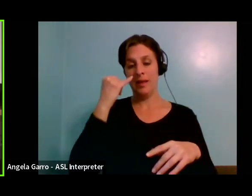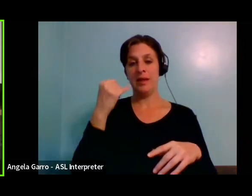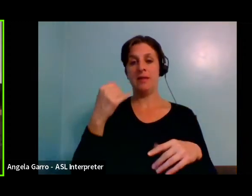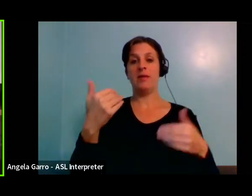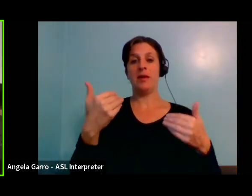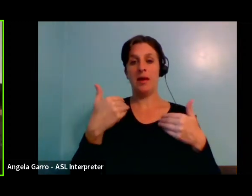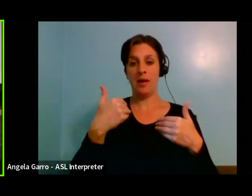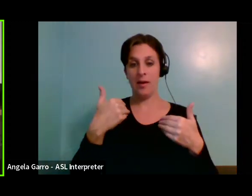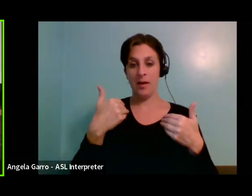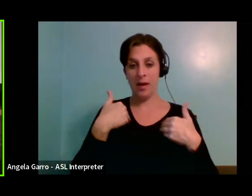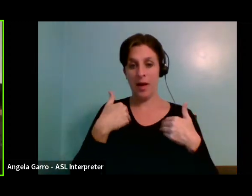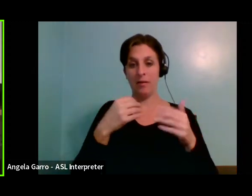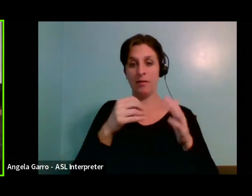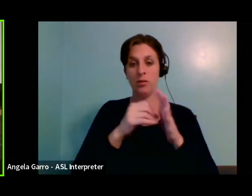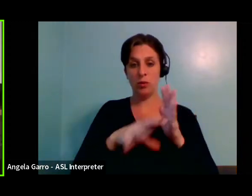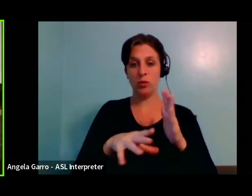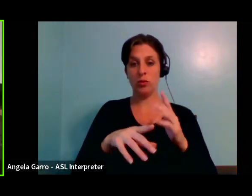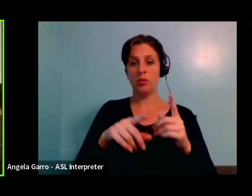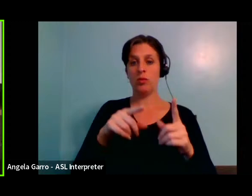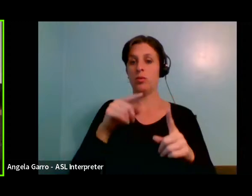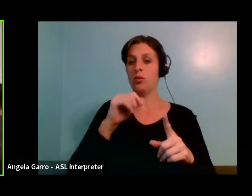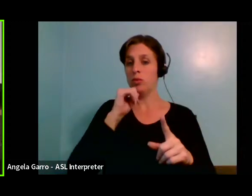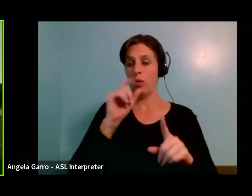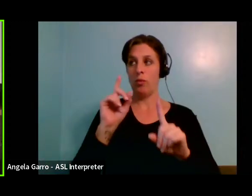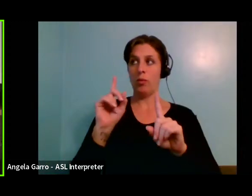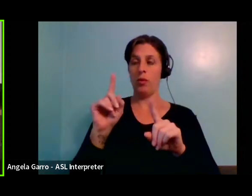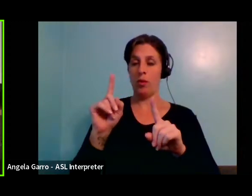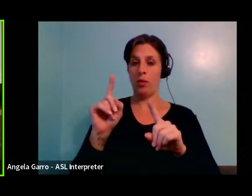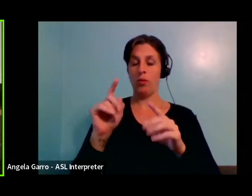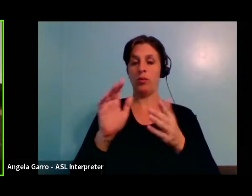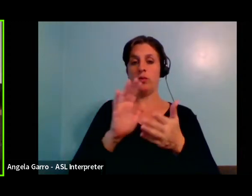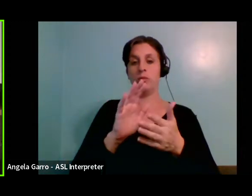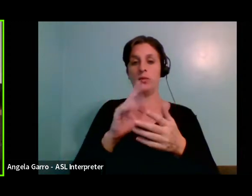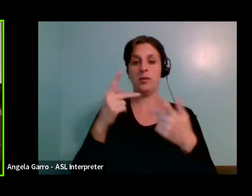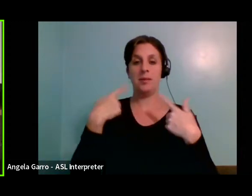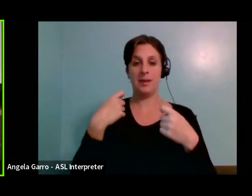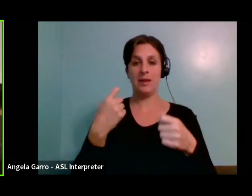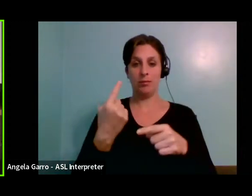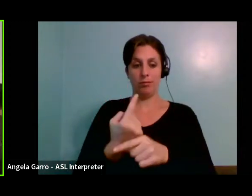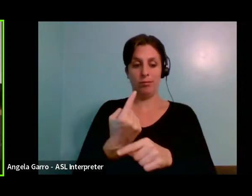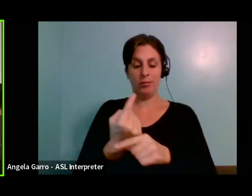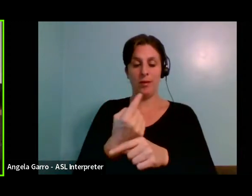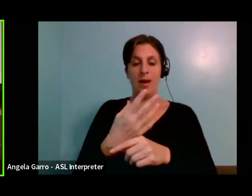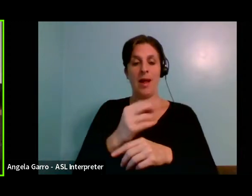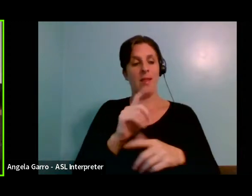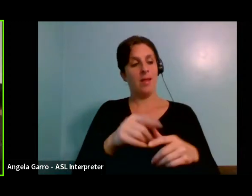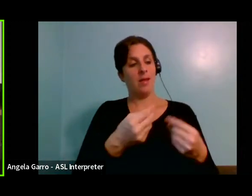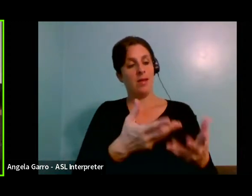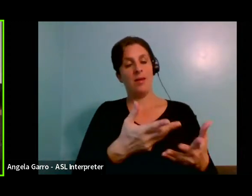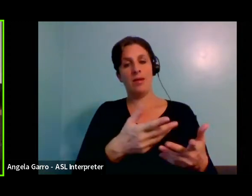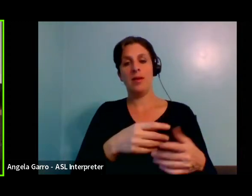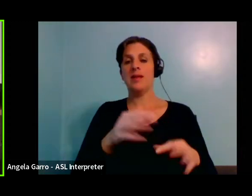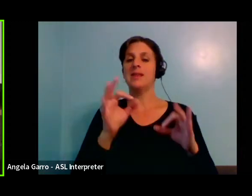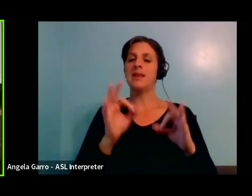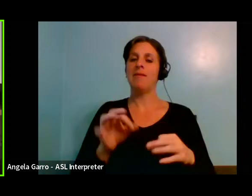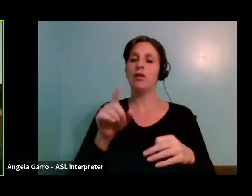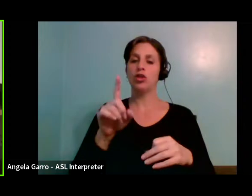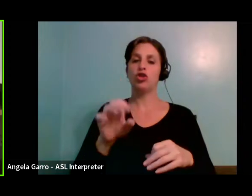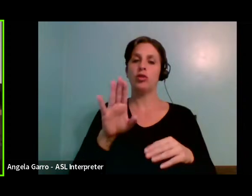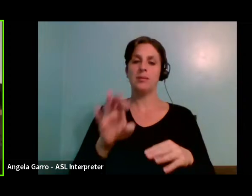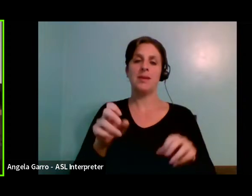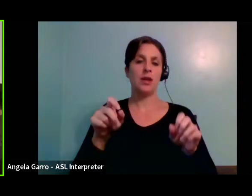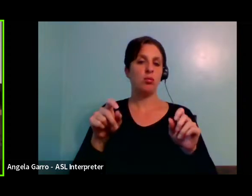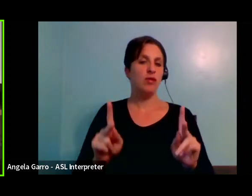that don't go to PE regularly as it is and being afforded this, I mean, it definitely should be a